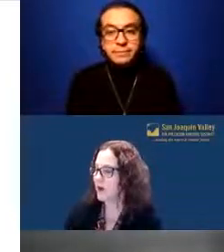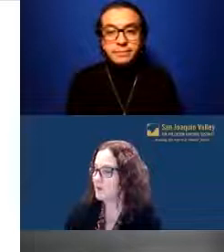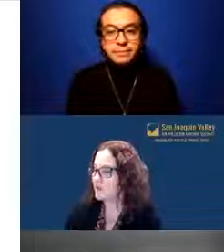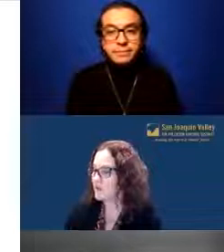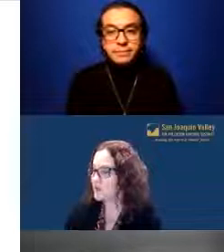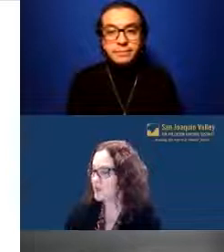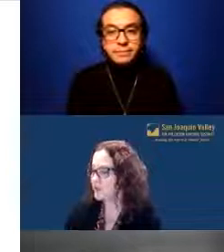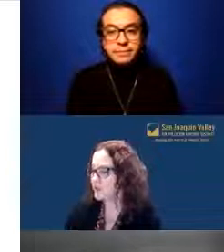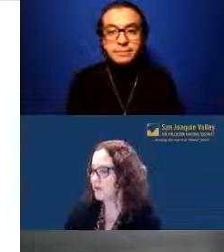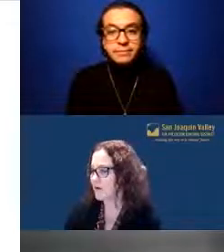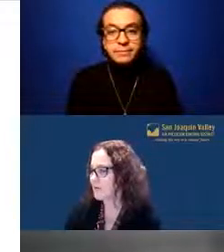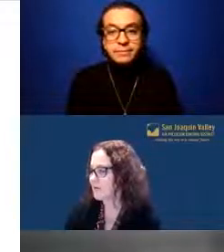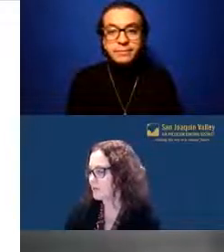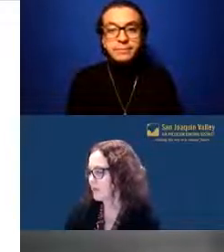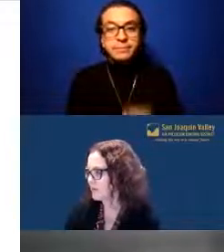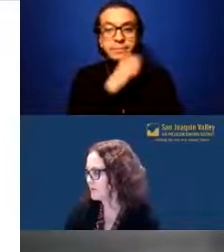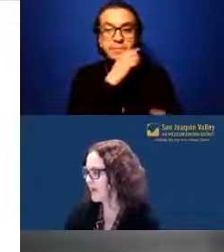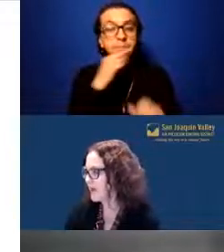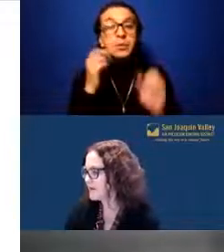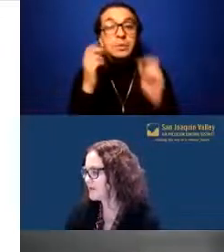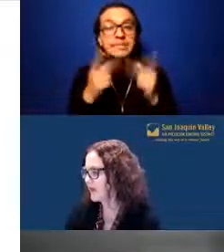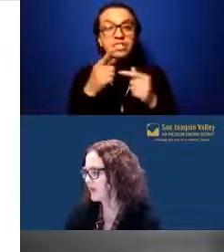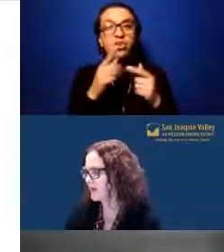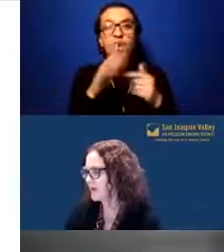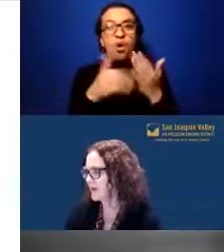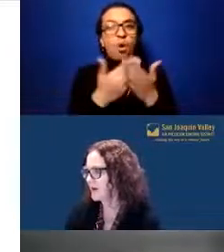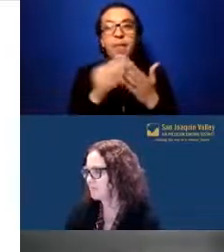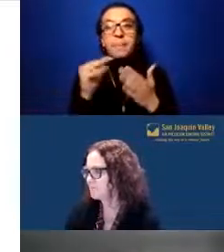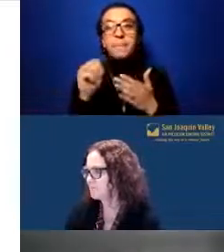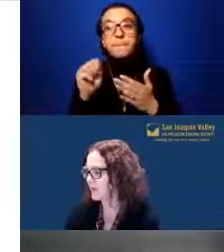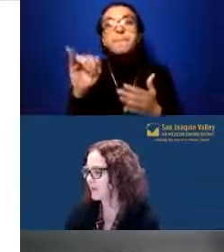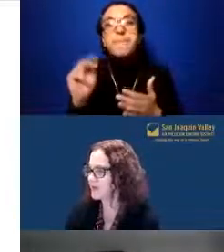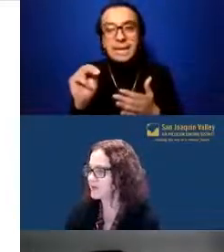So on the screen, you're taking a look at all the main buttons. As a,